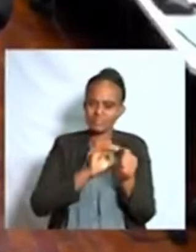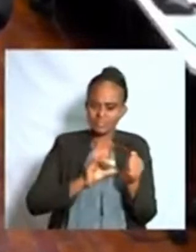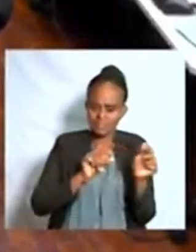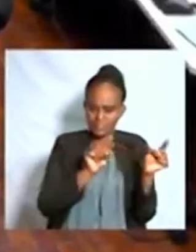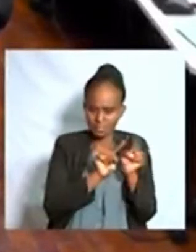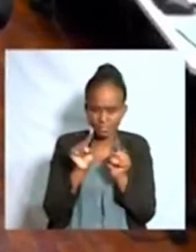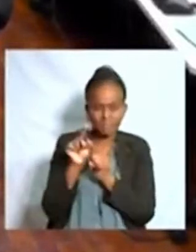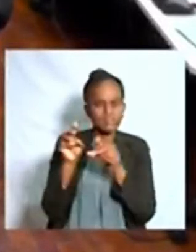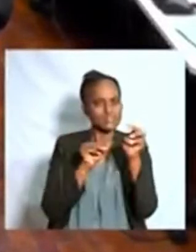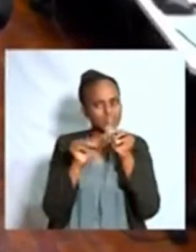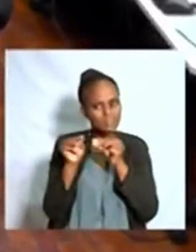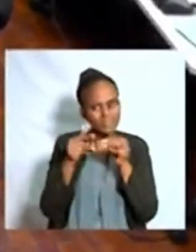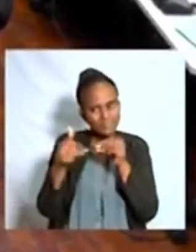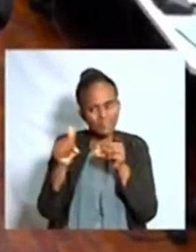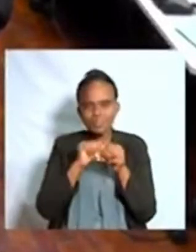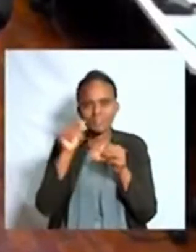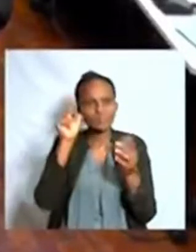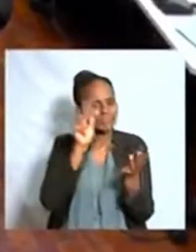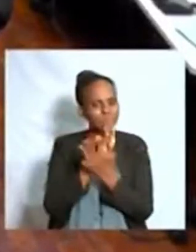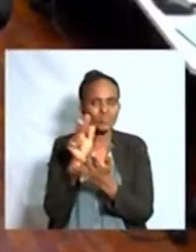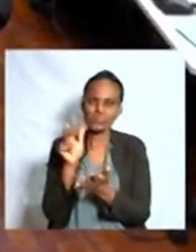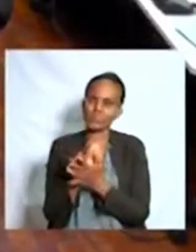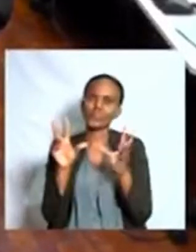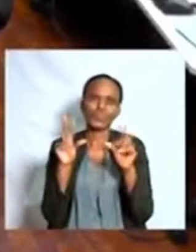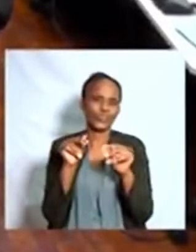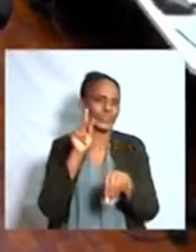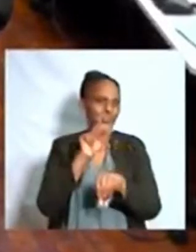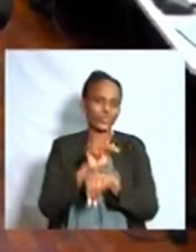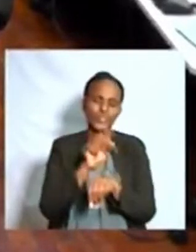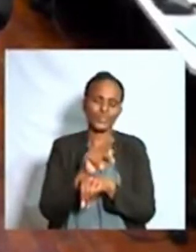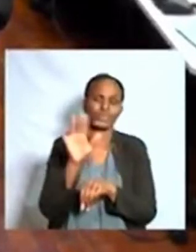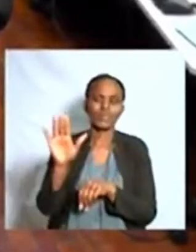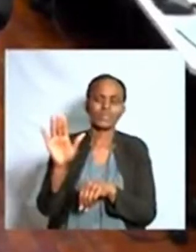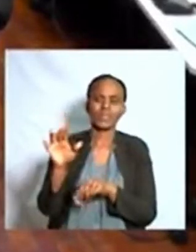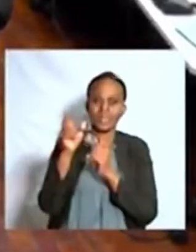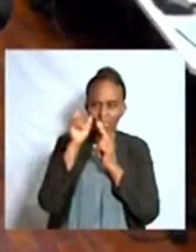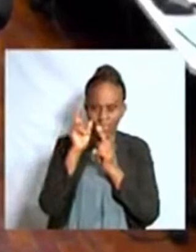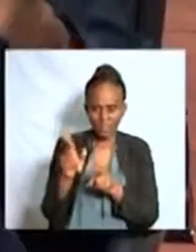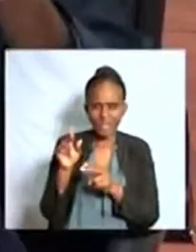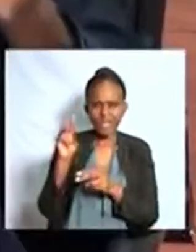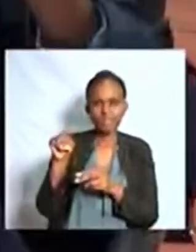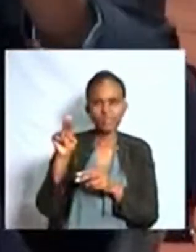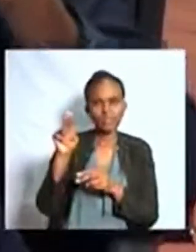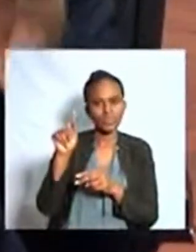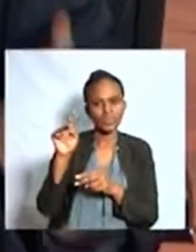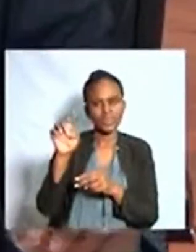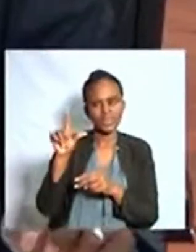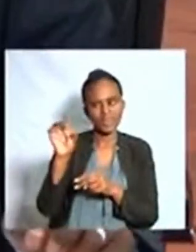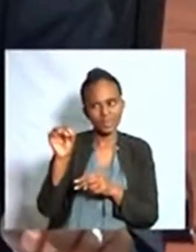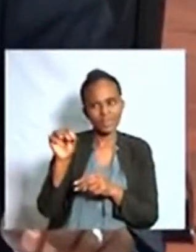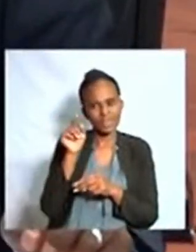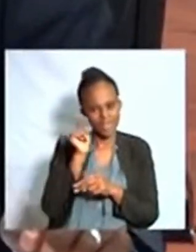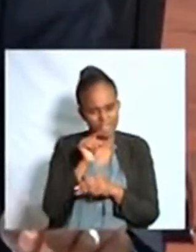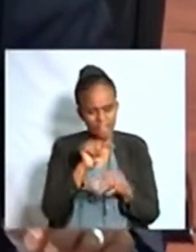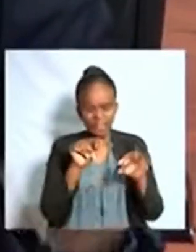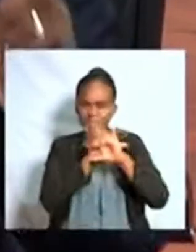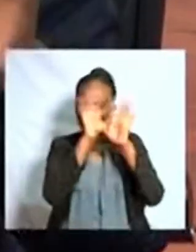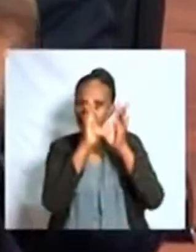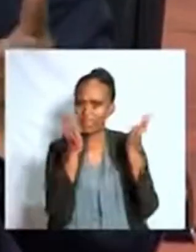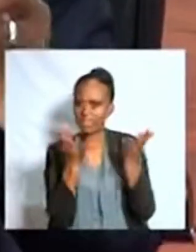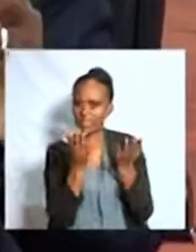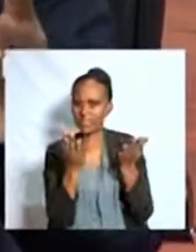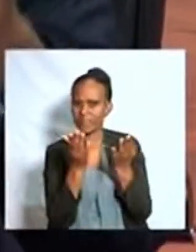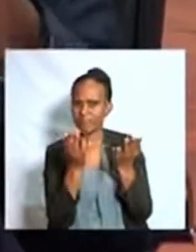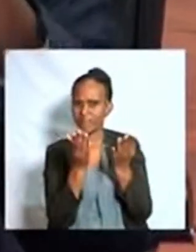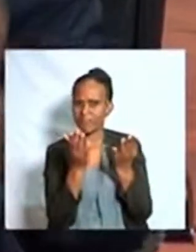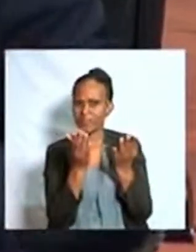as management did not approve Honorable- the project. Honorable Mutelo, It was therefore not clear. I want to manage It was